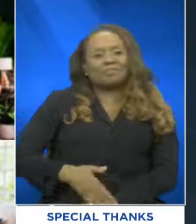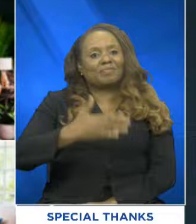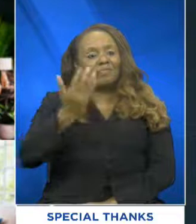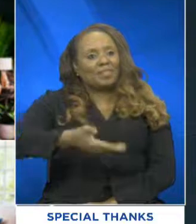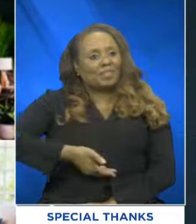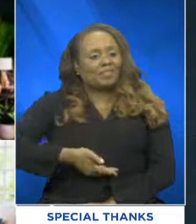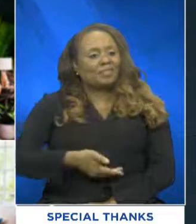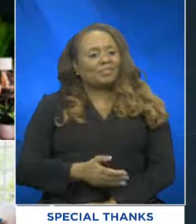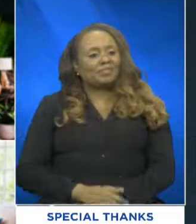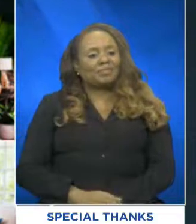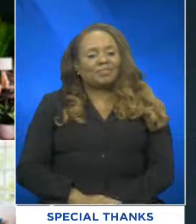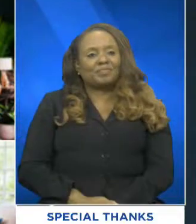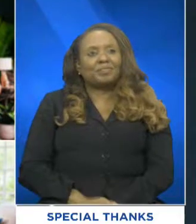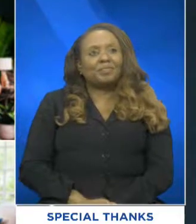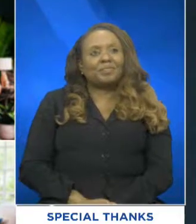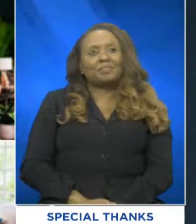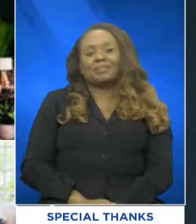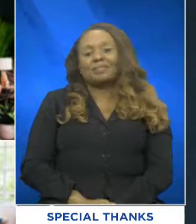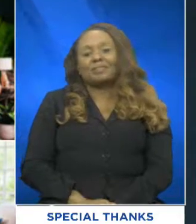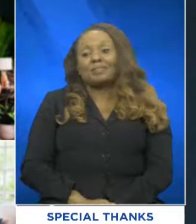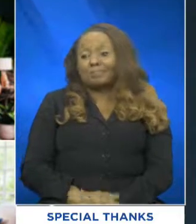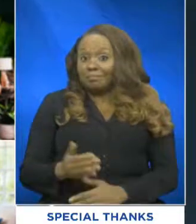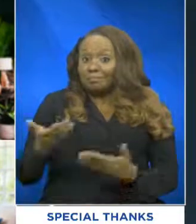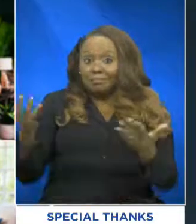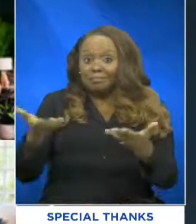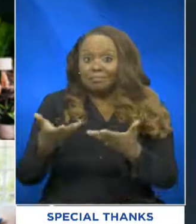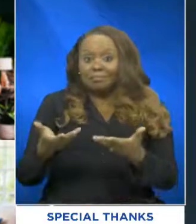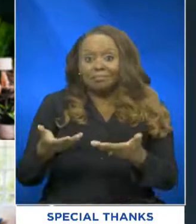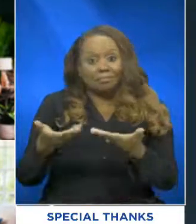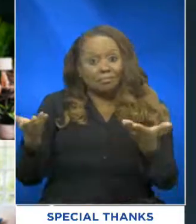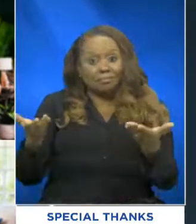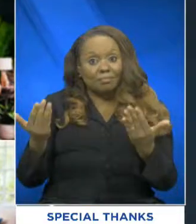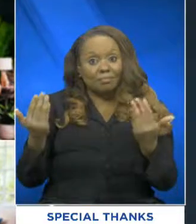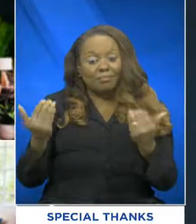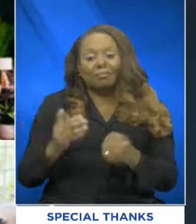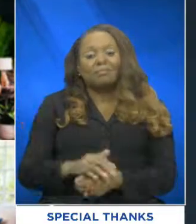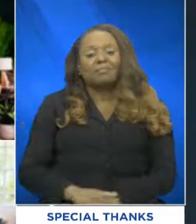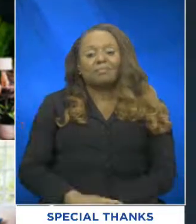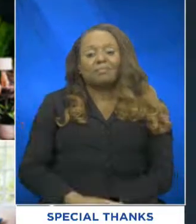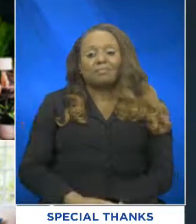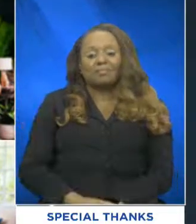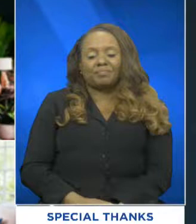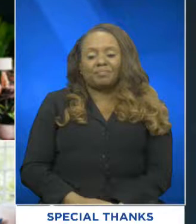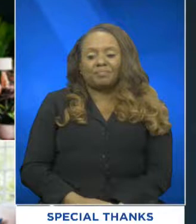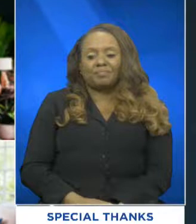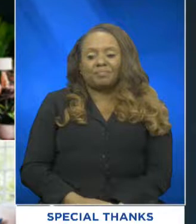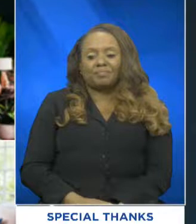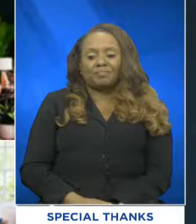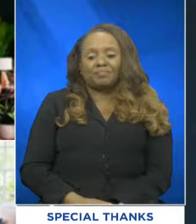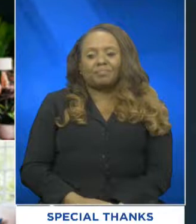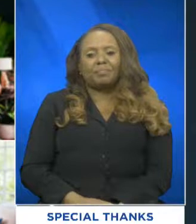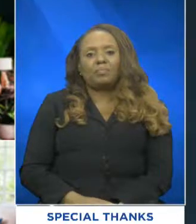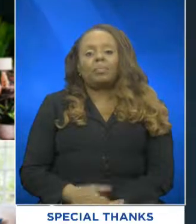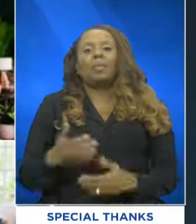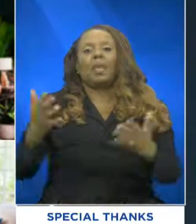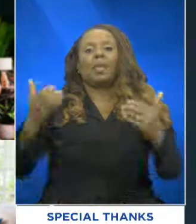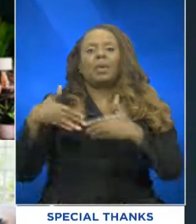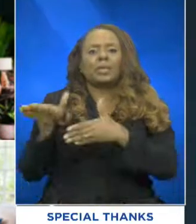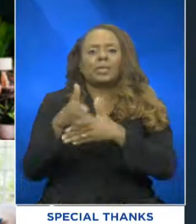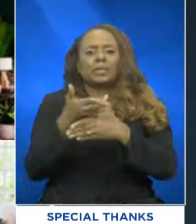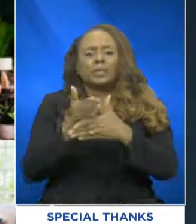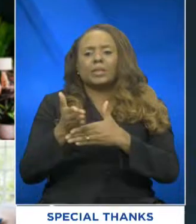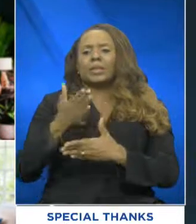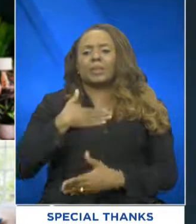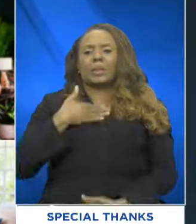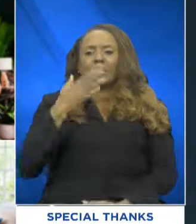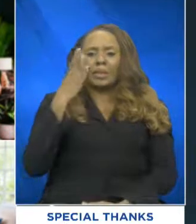all. Go right ahead, please. I would like to share my experience with what you're